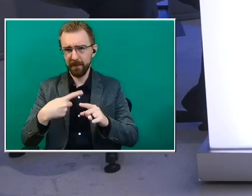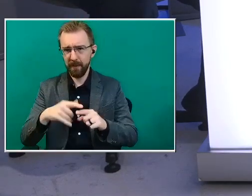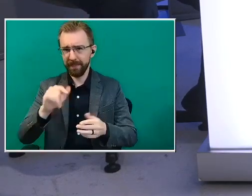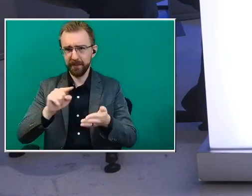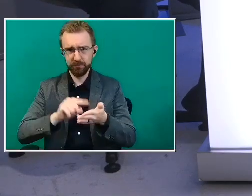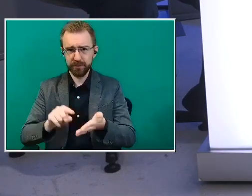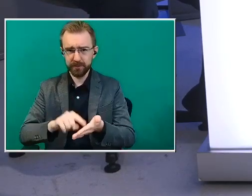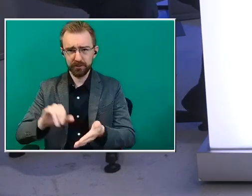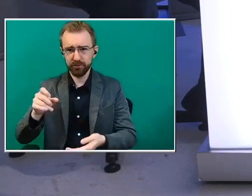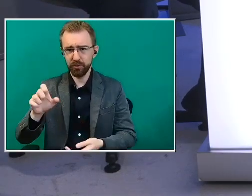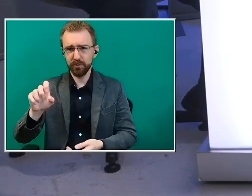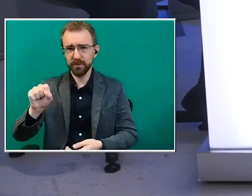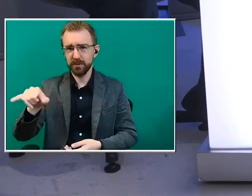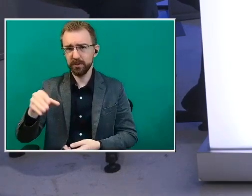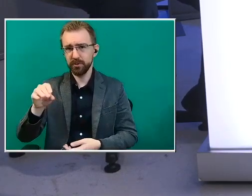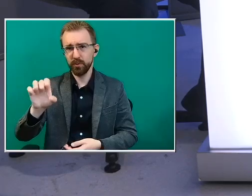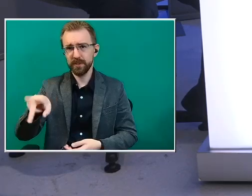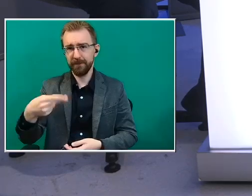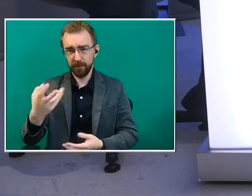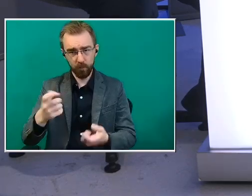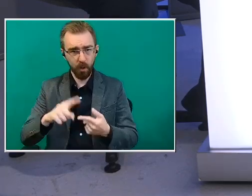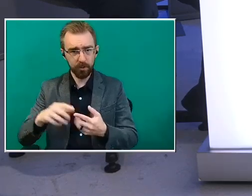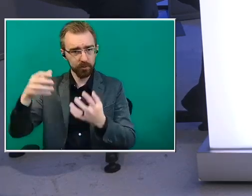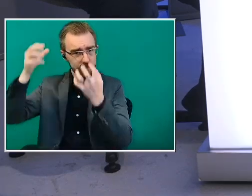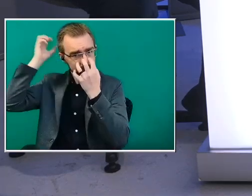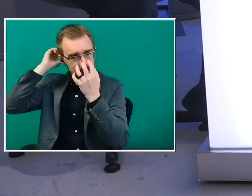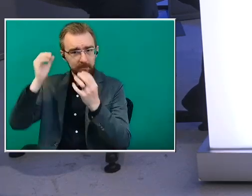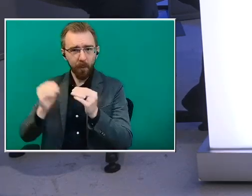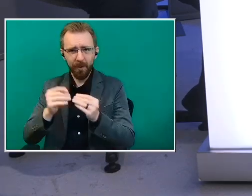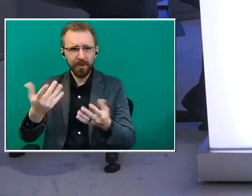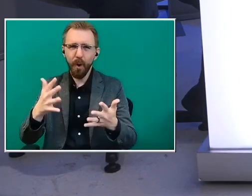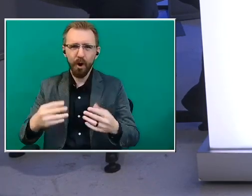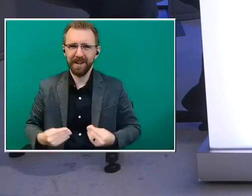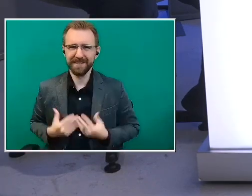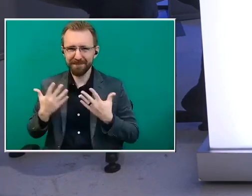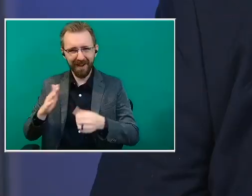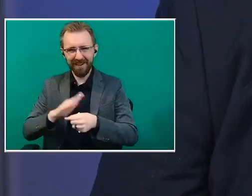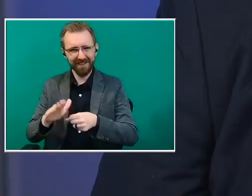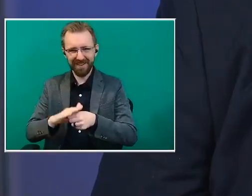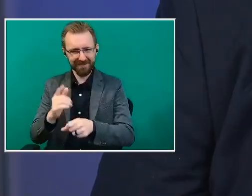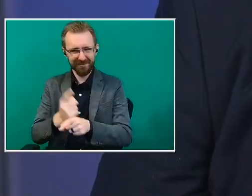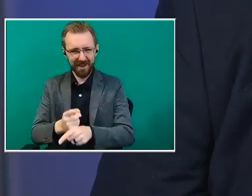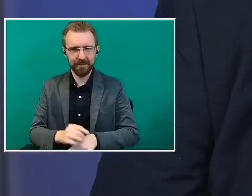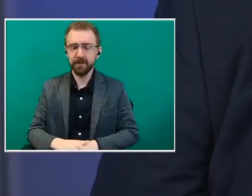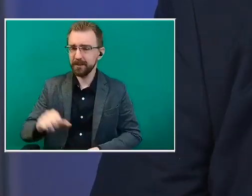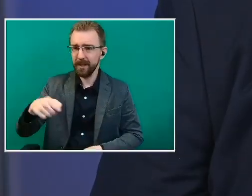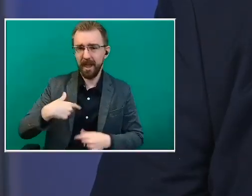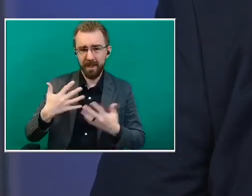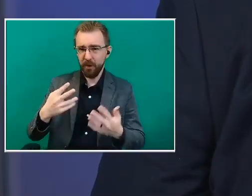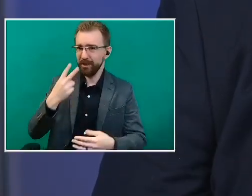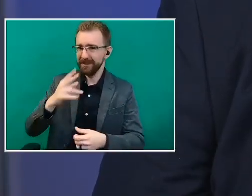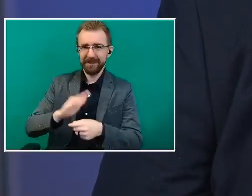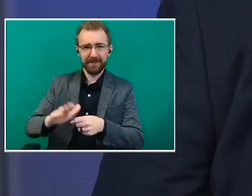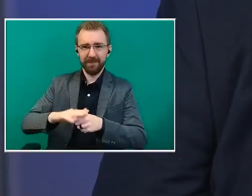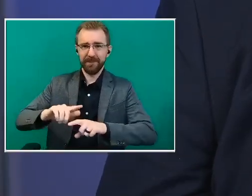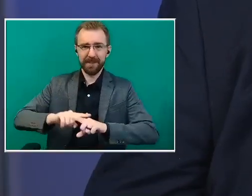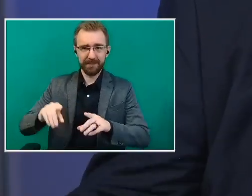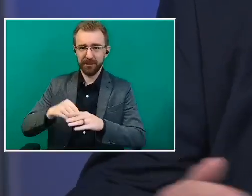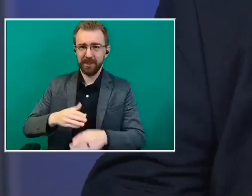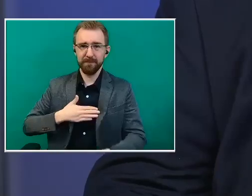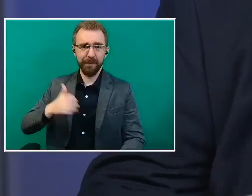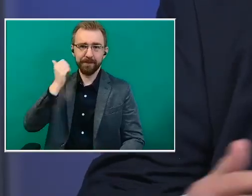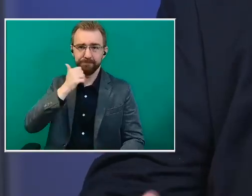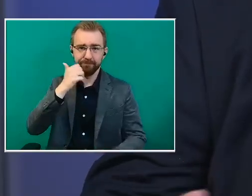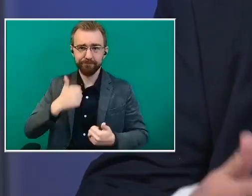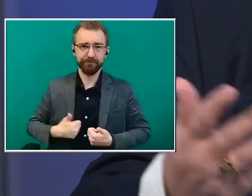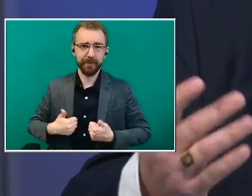it's going to make you want to wear your CPAP more, or are you already inspired enough to wear it? I've already seen enough of a difference in my day-to-day life and the productivity